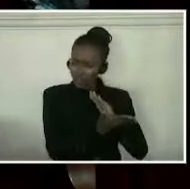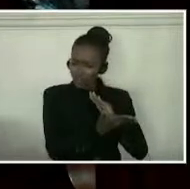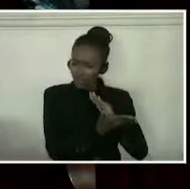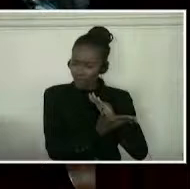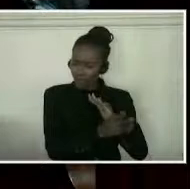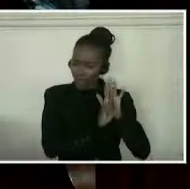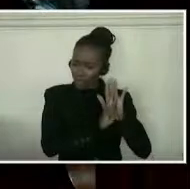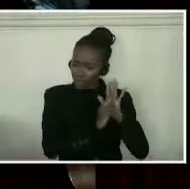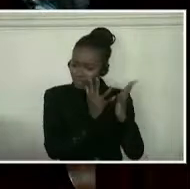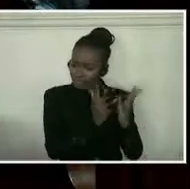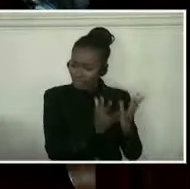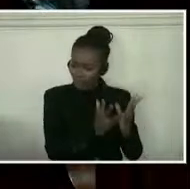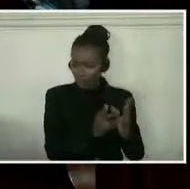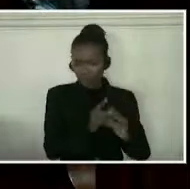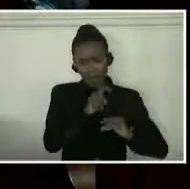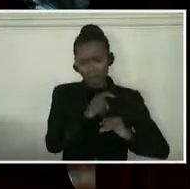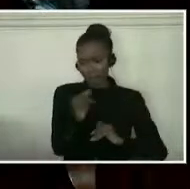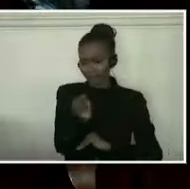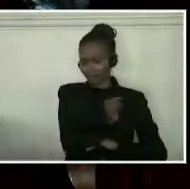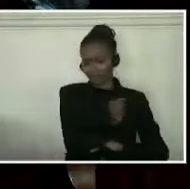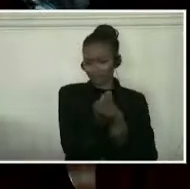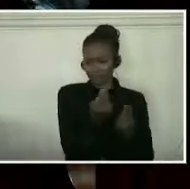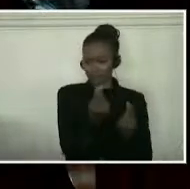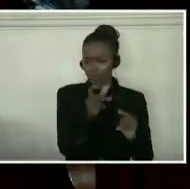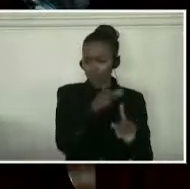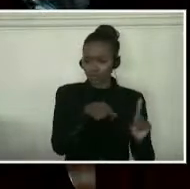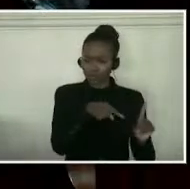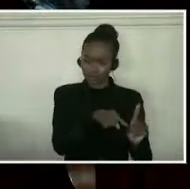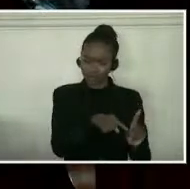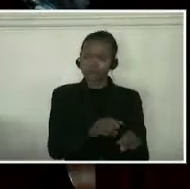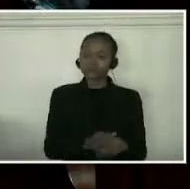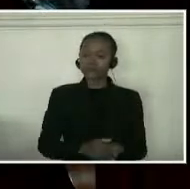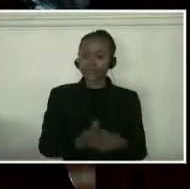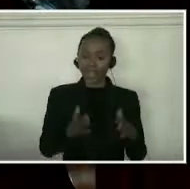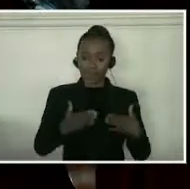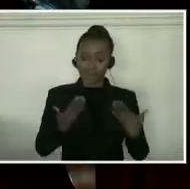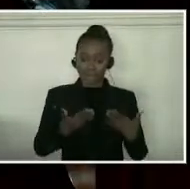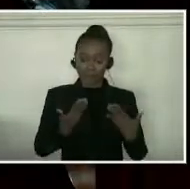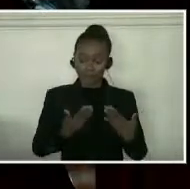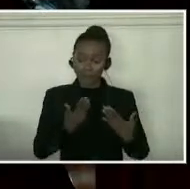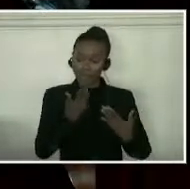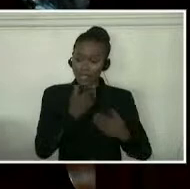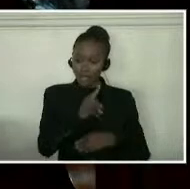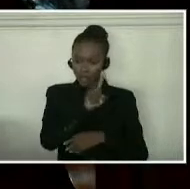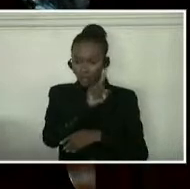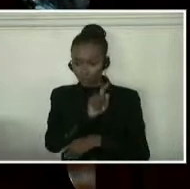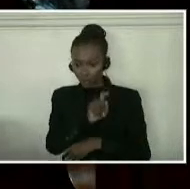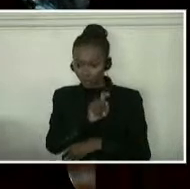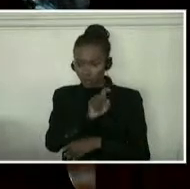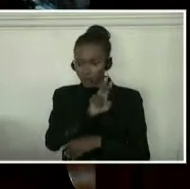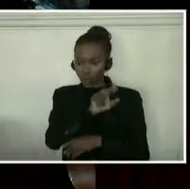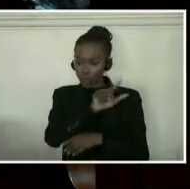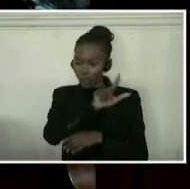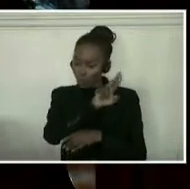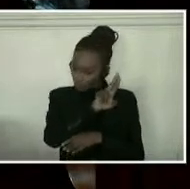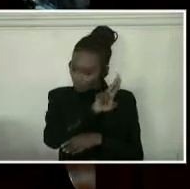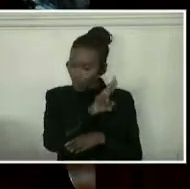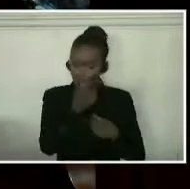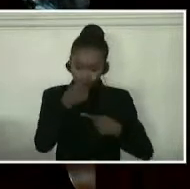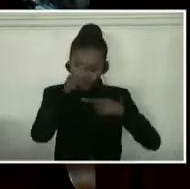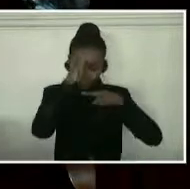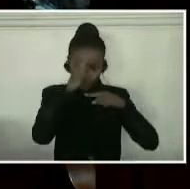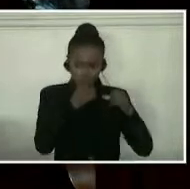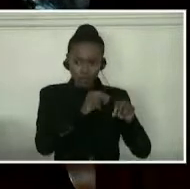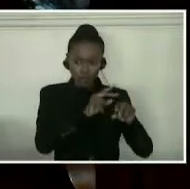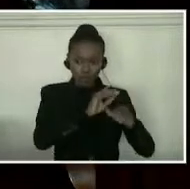honorable because you have protected the members of the portfolio committee i was also shivering when